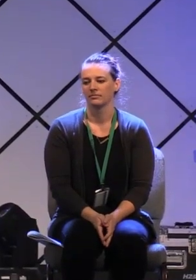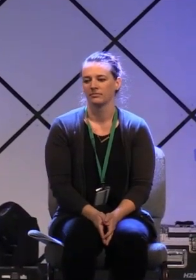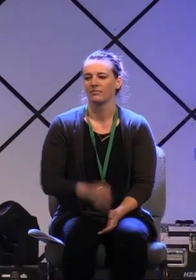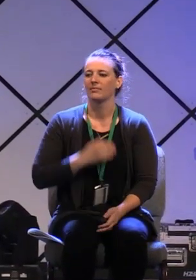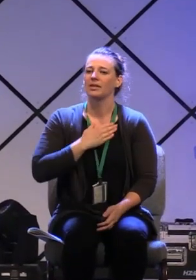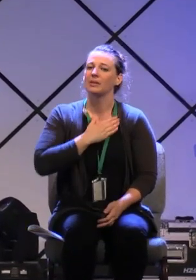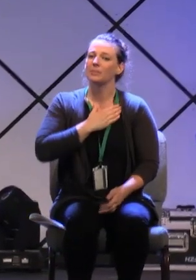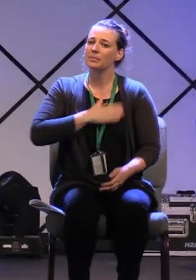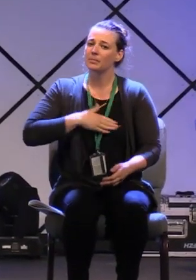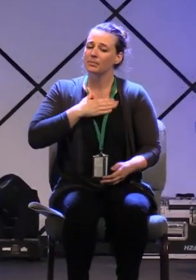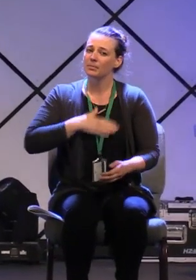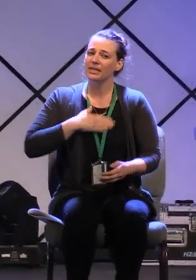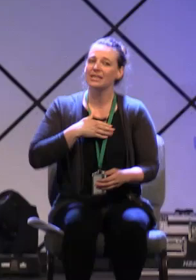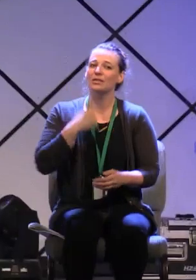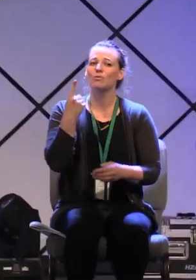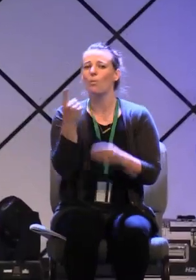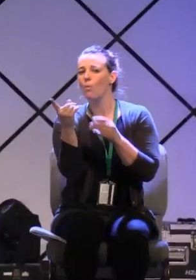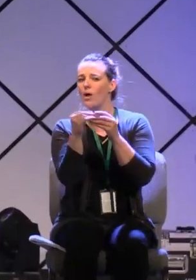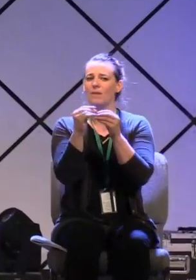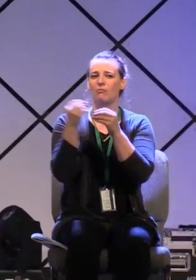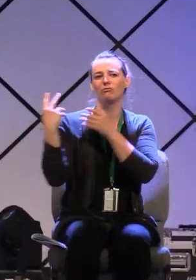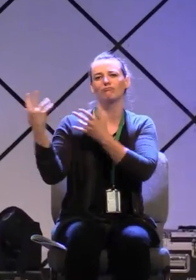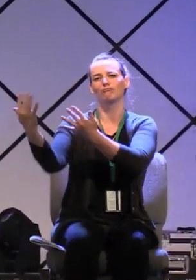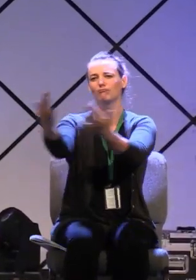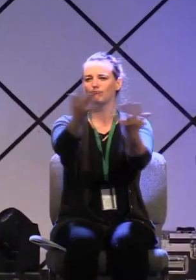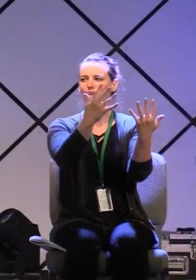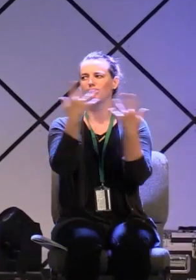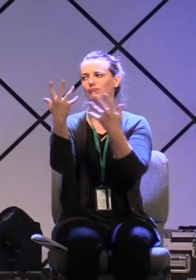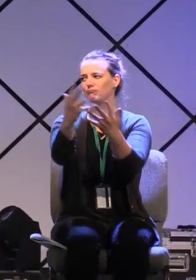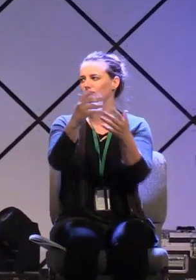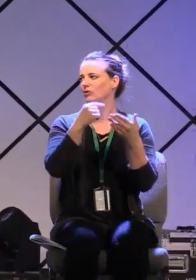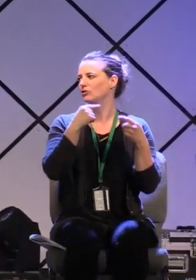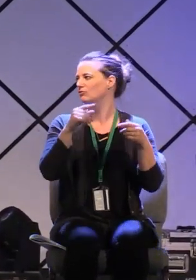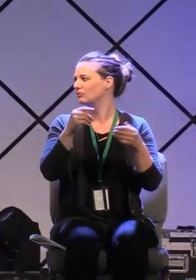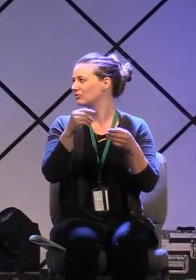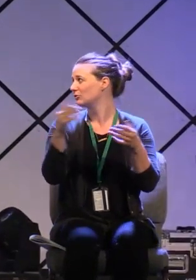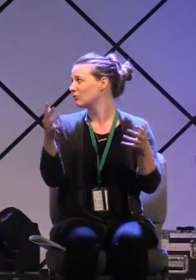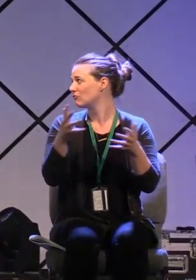Please join me in one more round of applause to congratulate them.